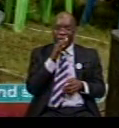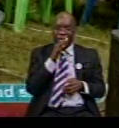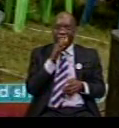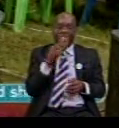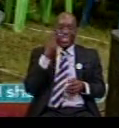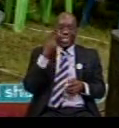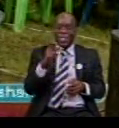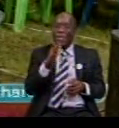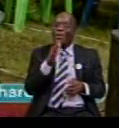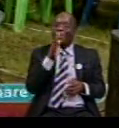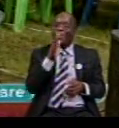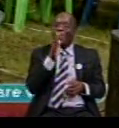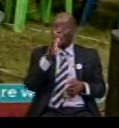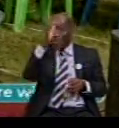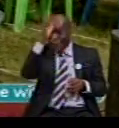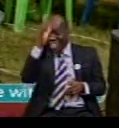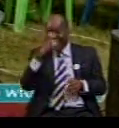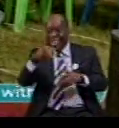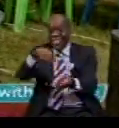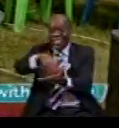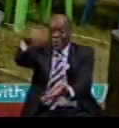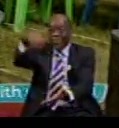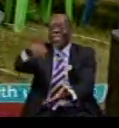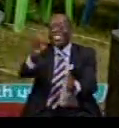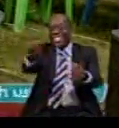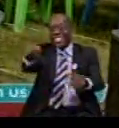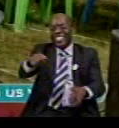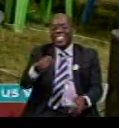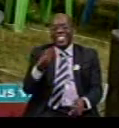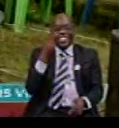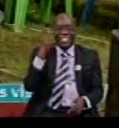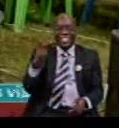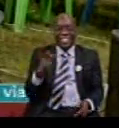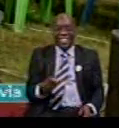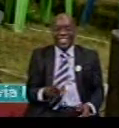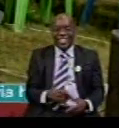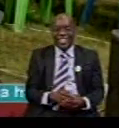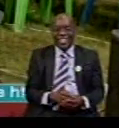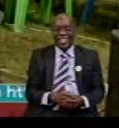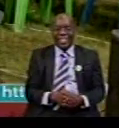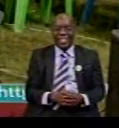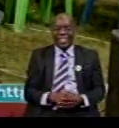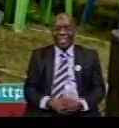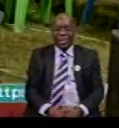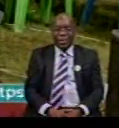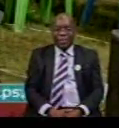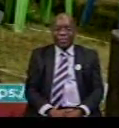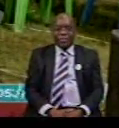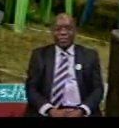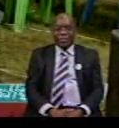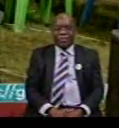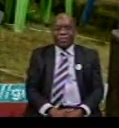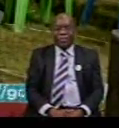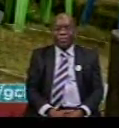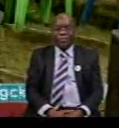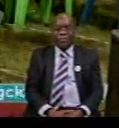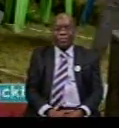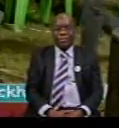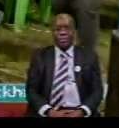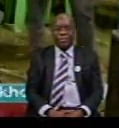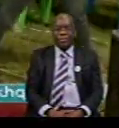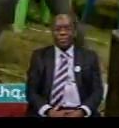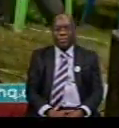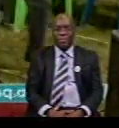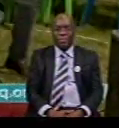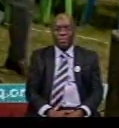Yes. Praise the Lord. He testified to the goodness of God. When